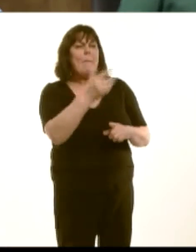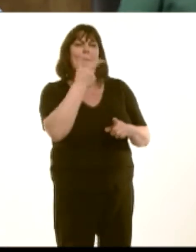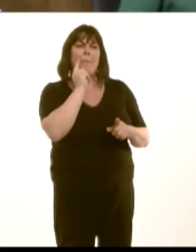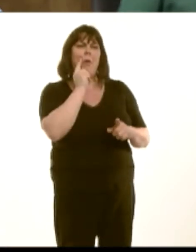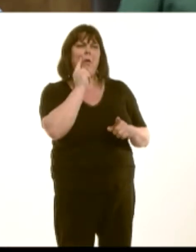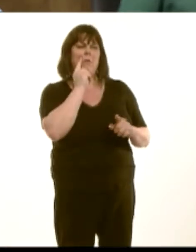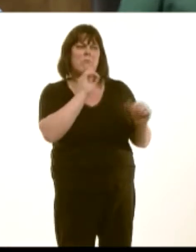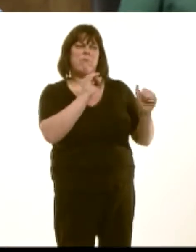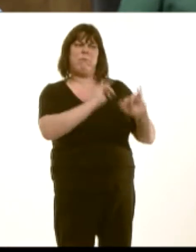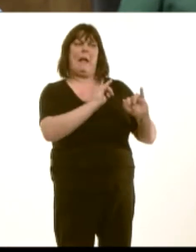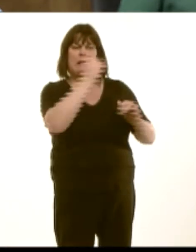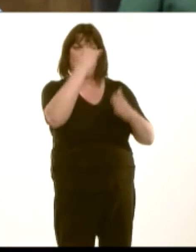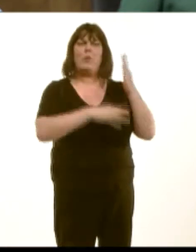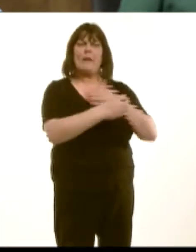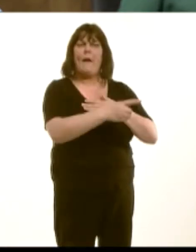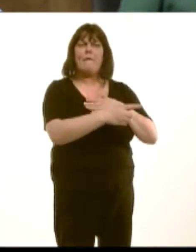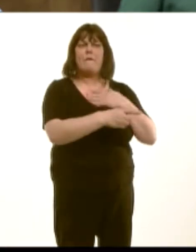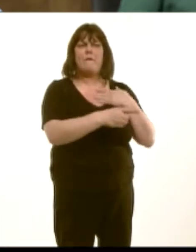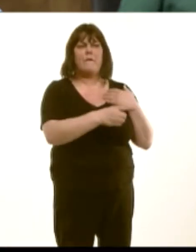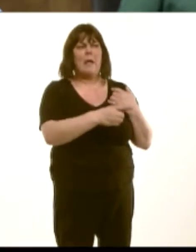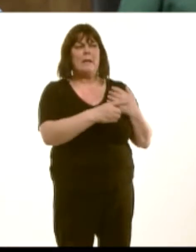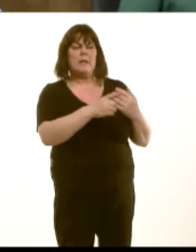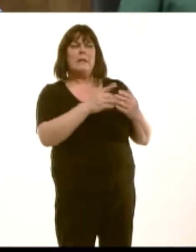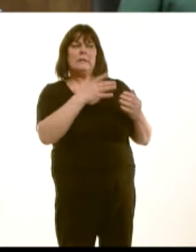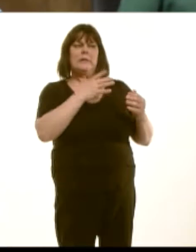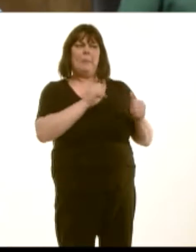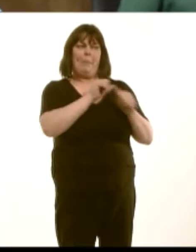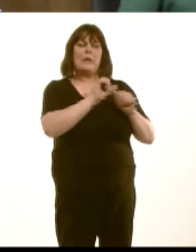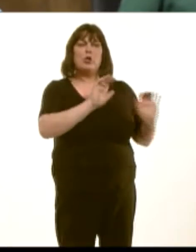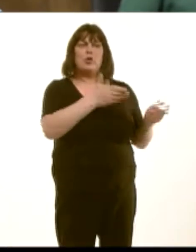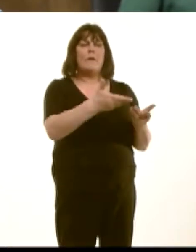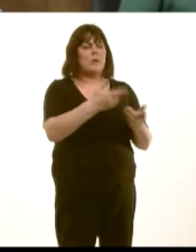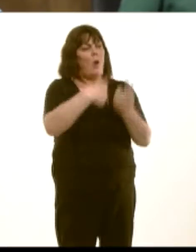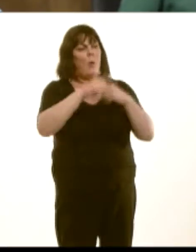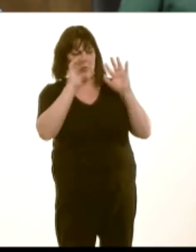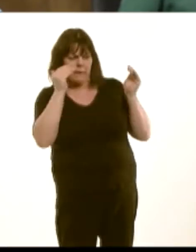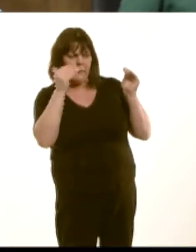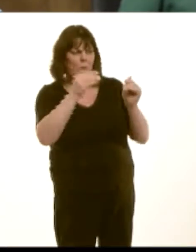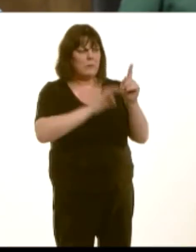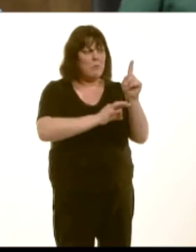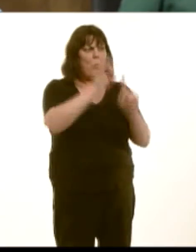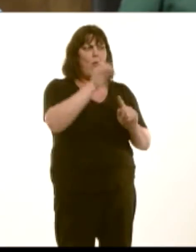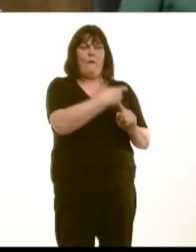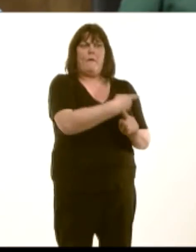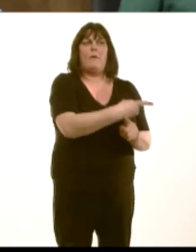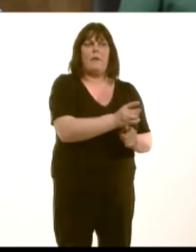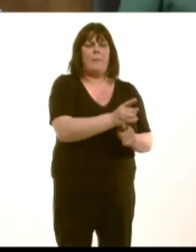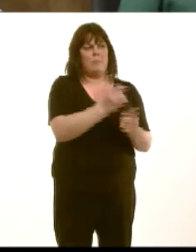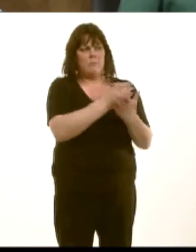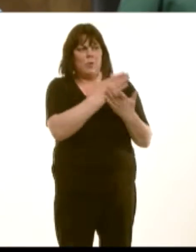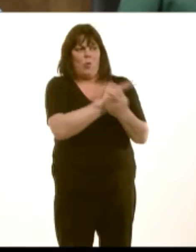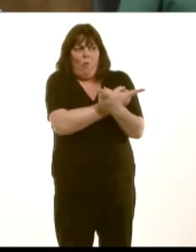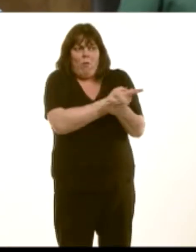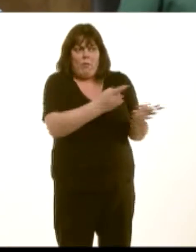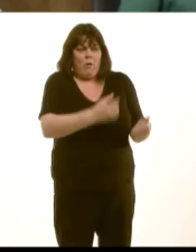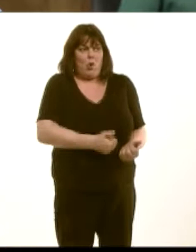one of those people, who don't get the service perhaps that they deserve. And that is where our efforts will be focused in the future, to make sure that those people get